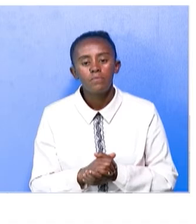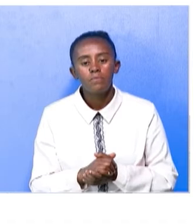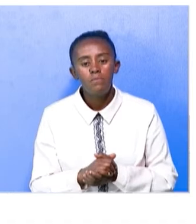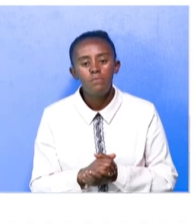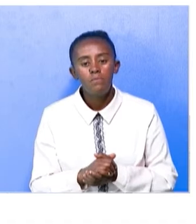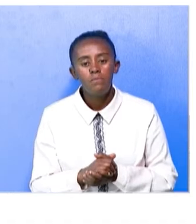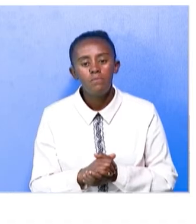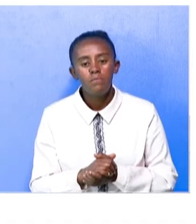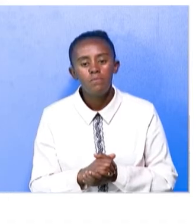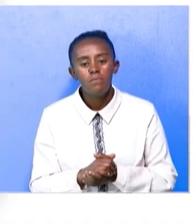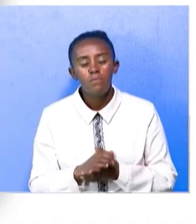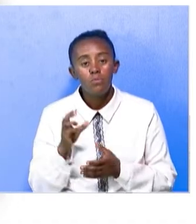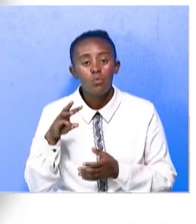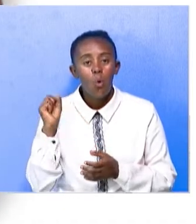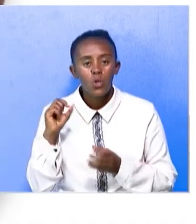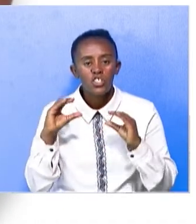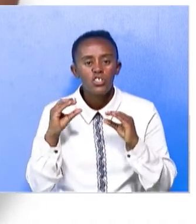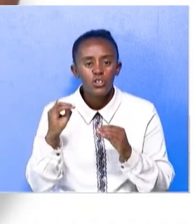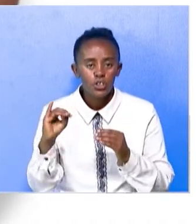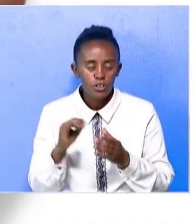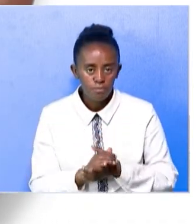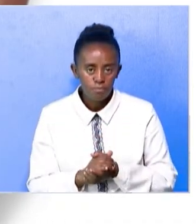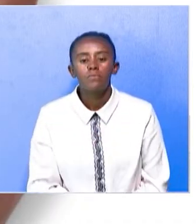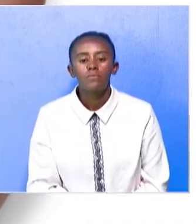was teaching